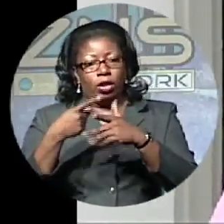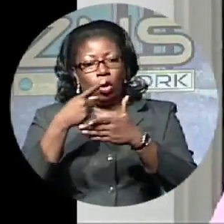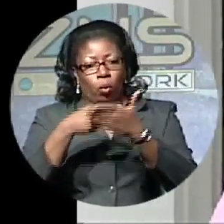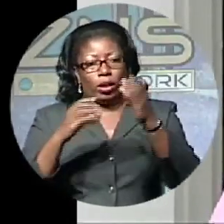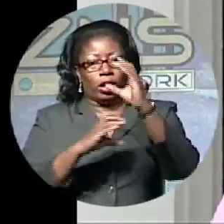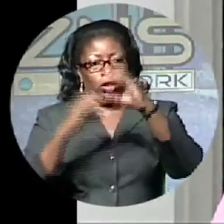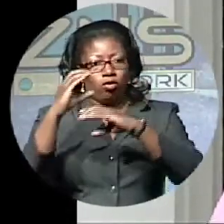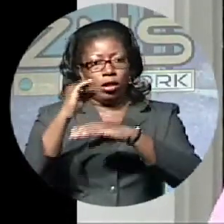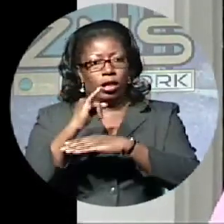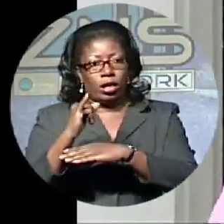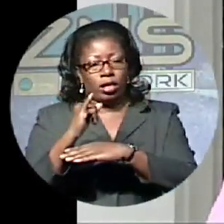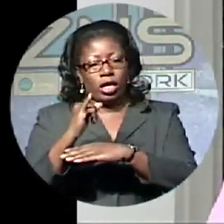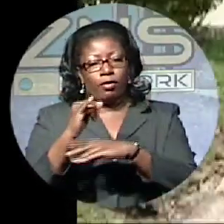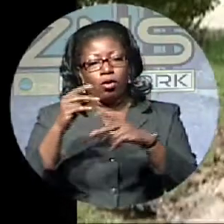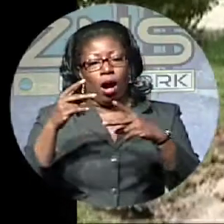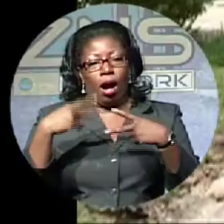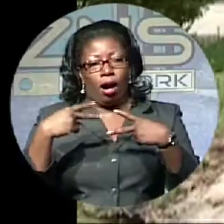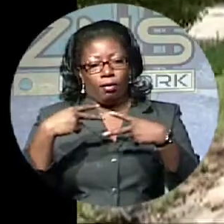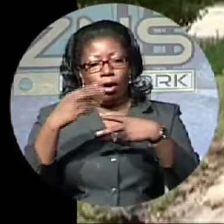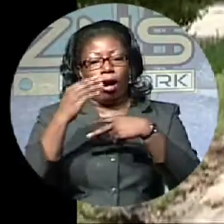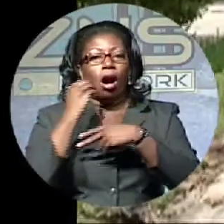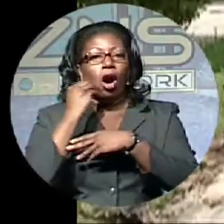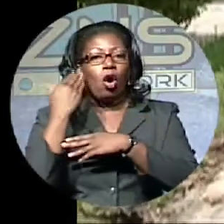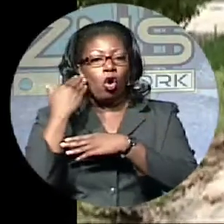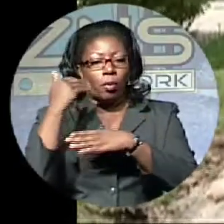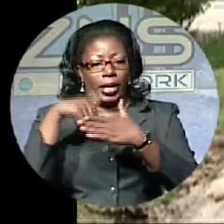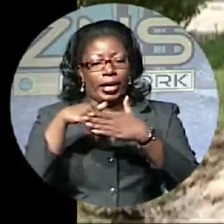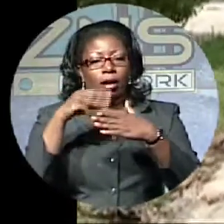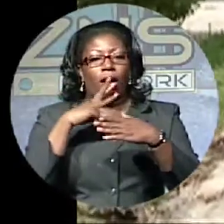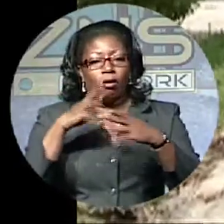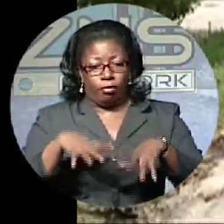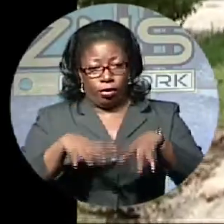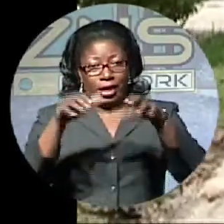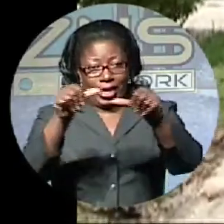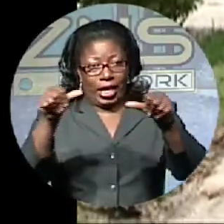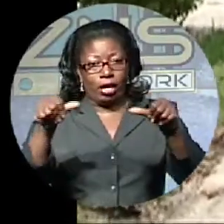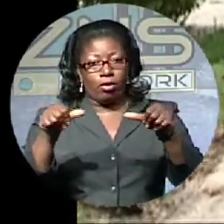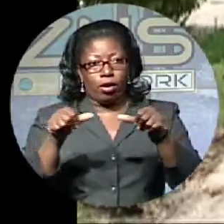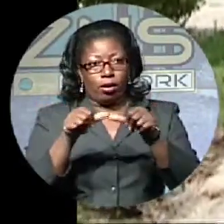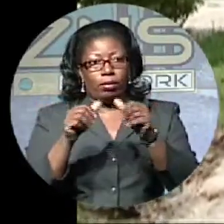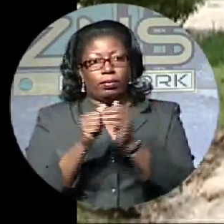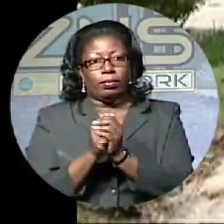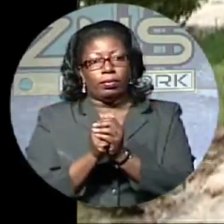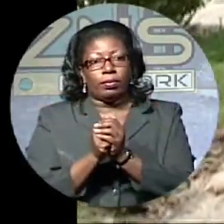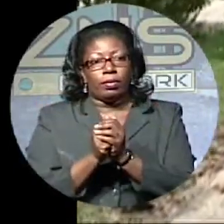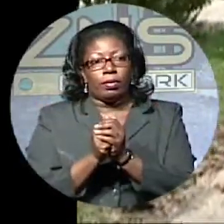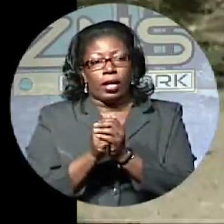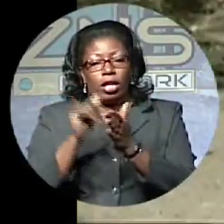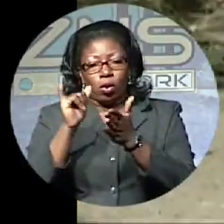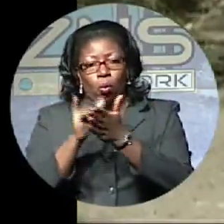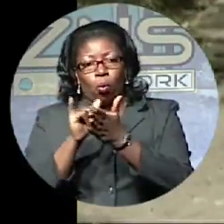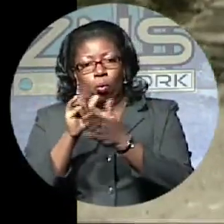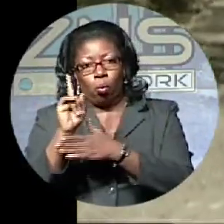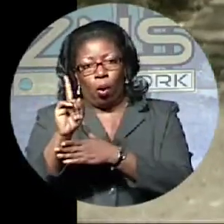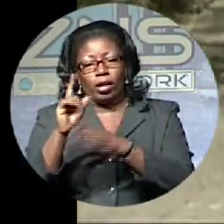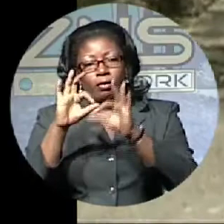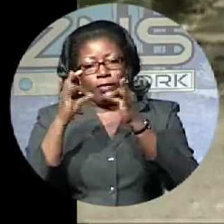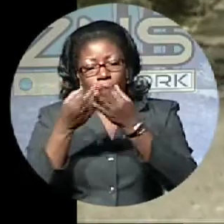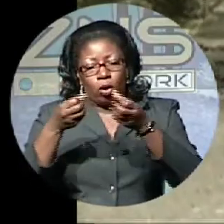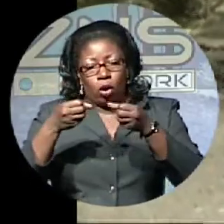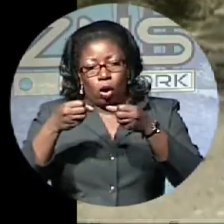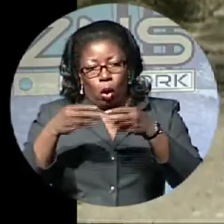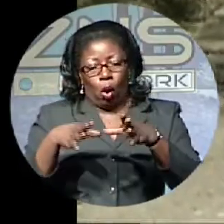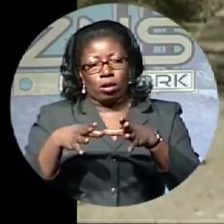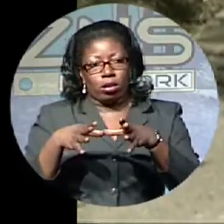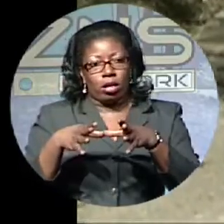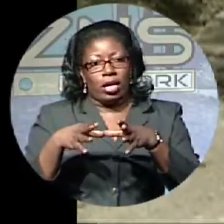construct in flood-prone areas. For the Moxies, just one of the many families who lost everything in the flood, there needs to